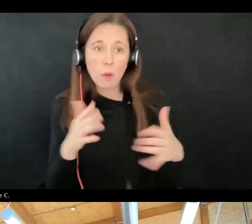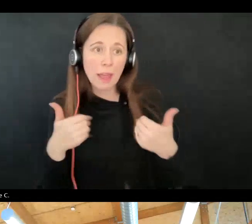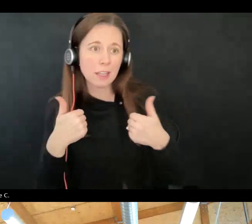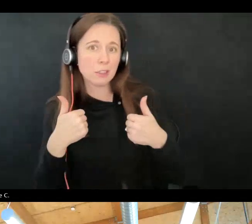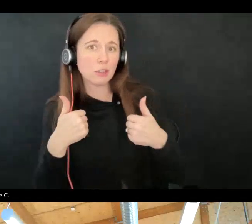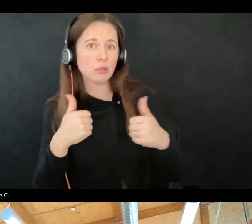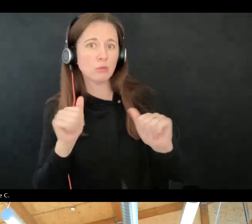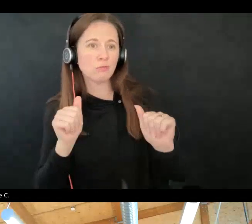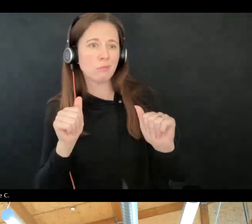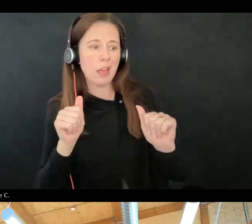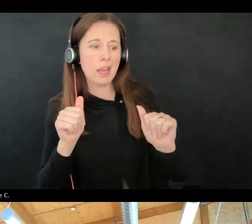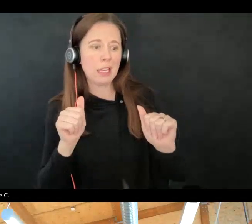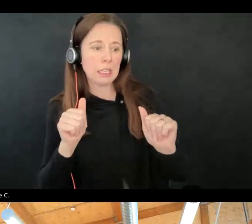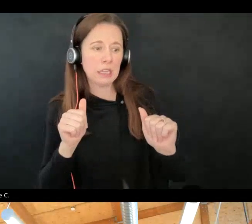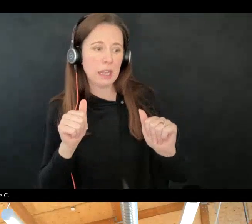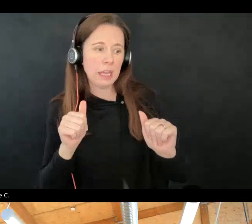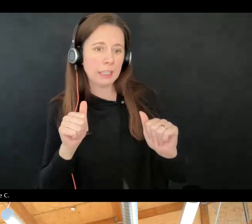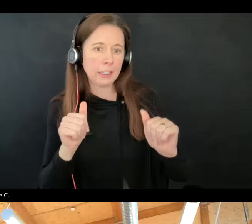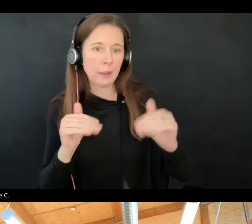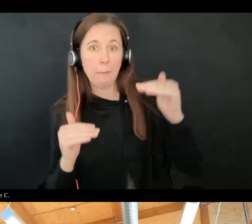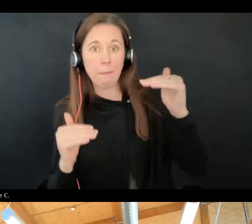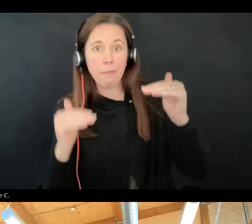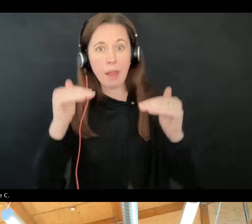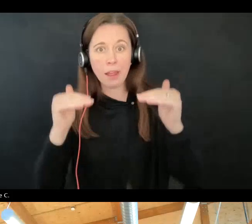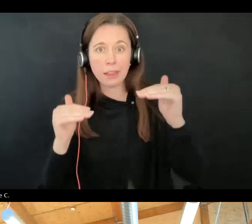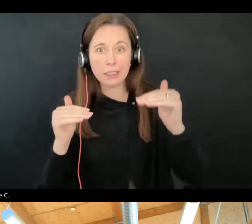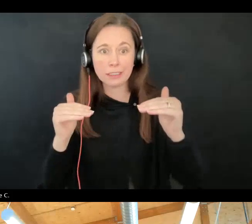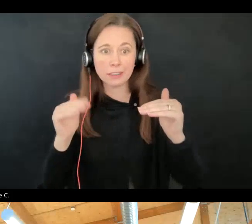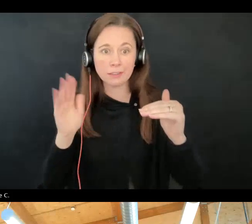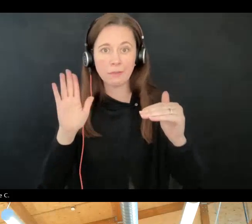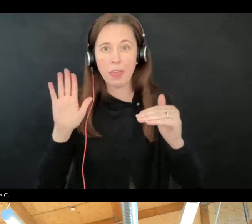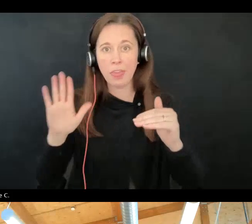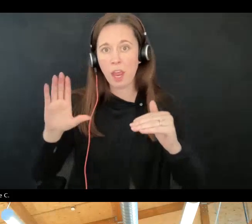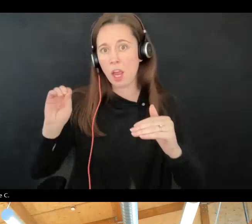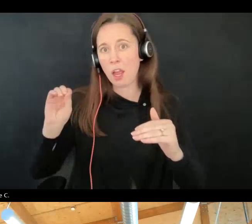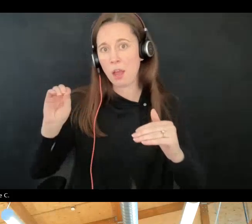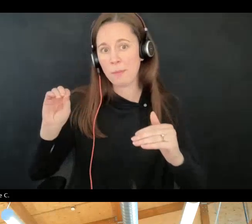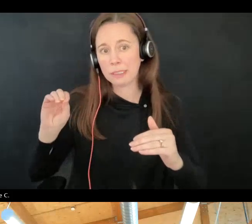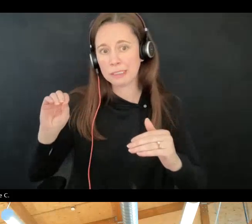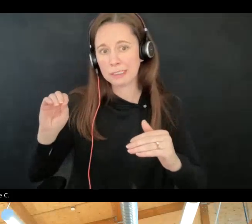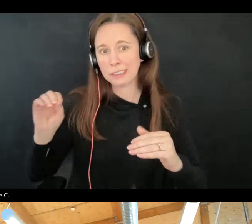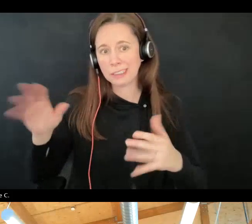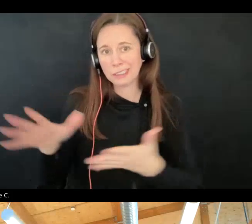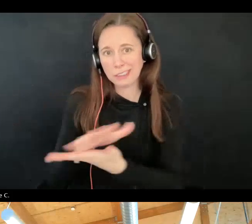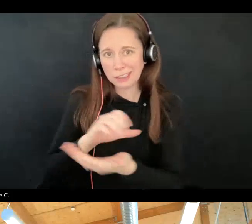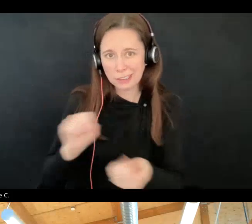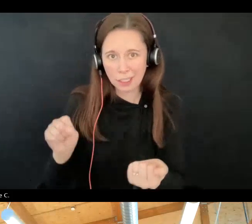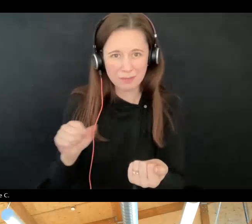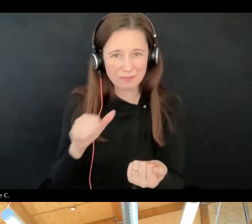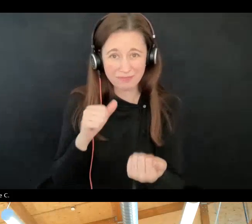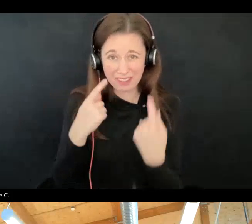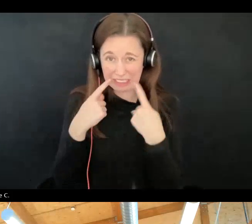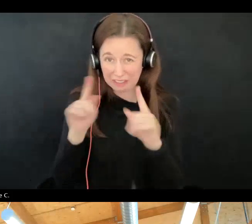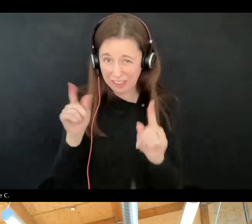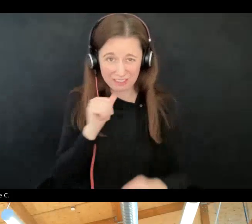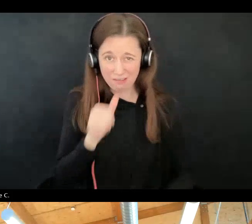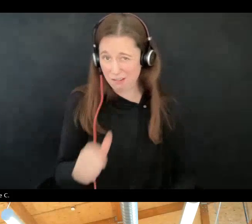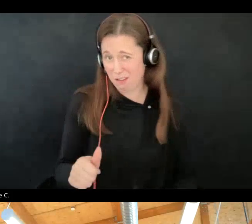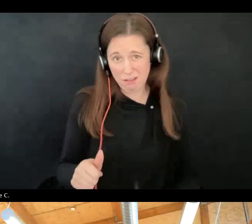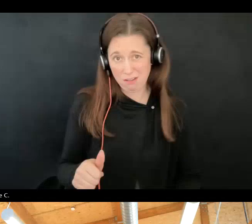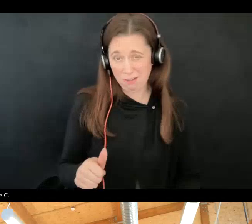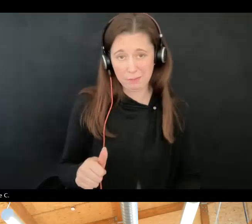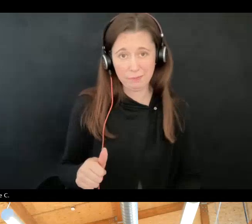their economic damage. Ecological damage, but they're not really effective. And I think it also